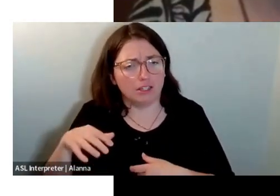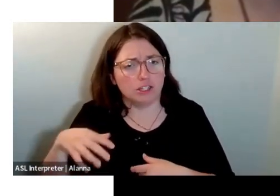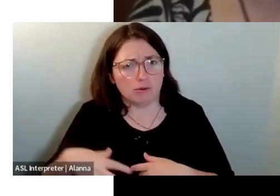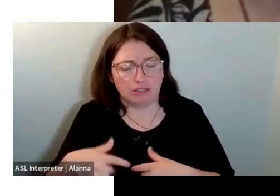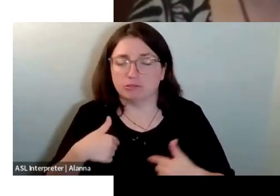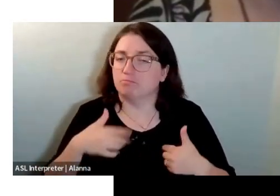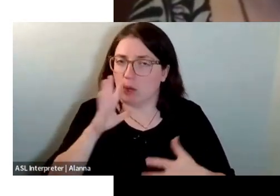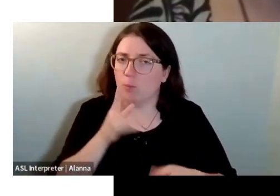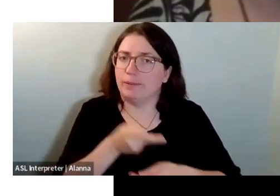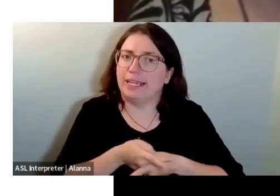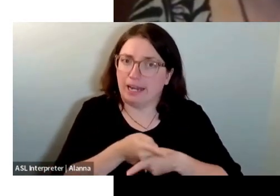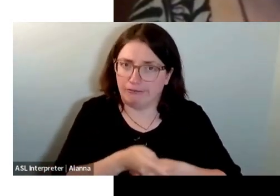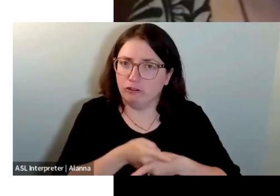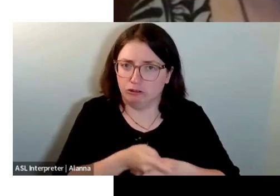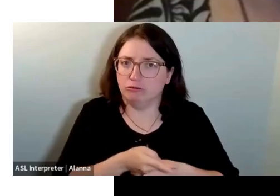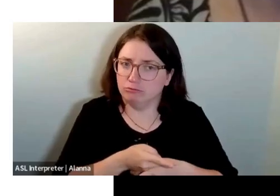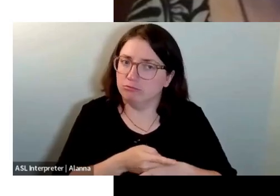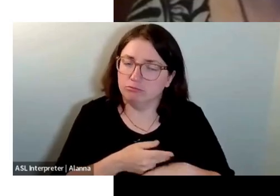was safe and effective.